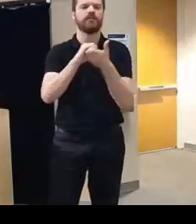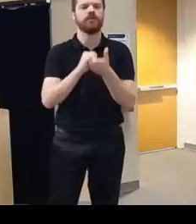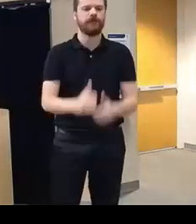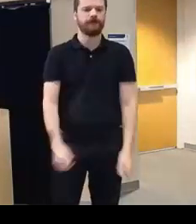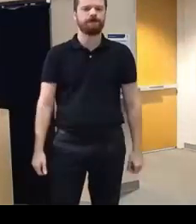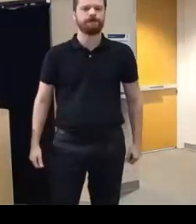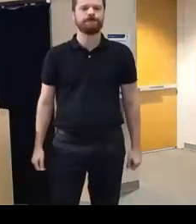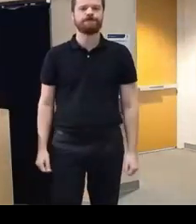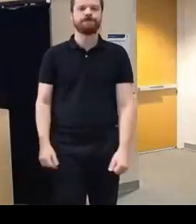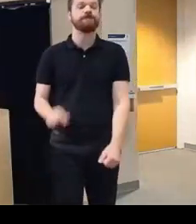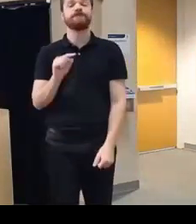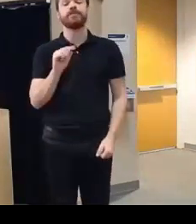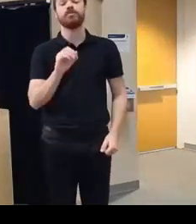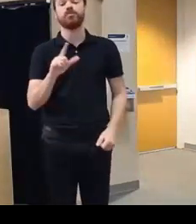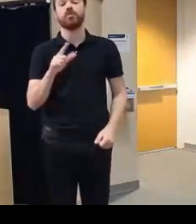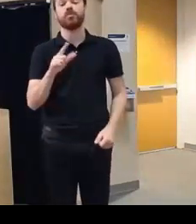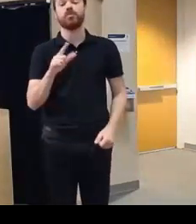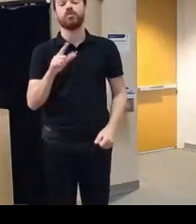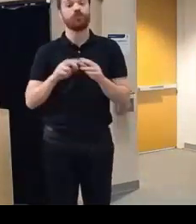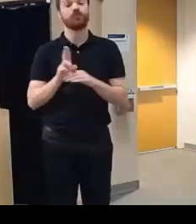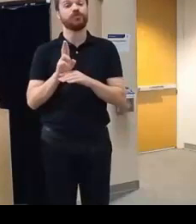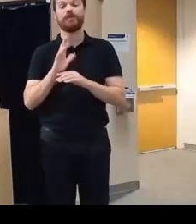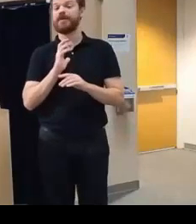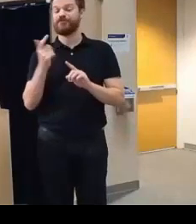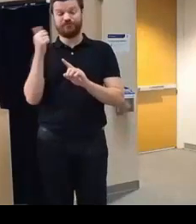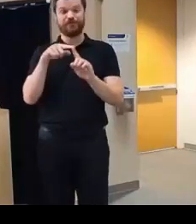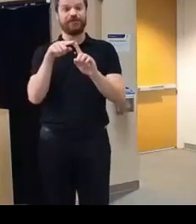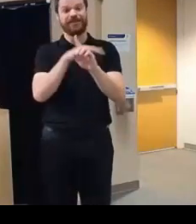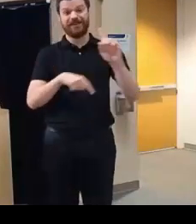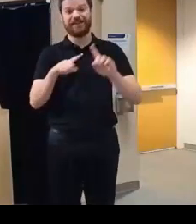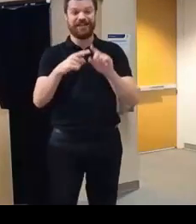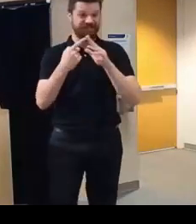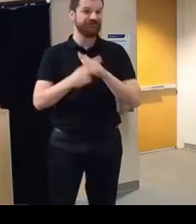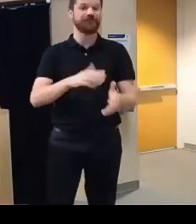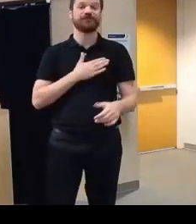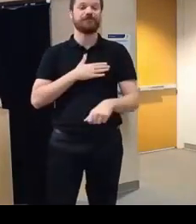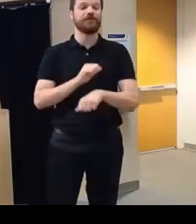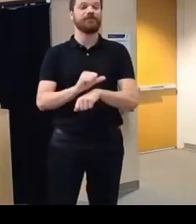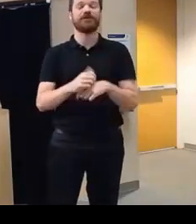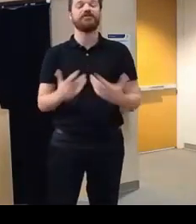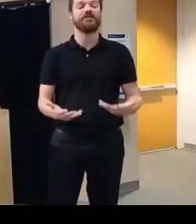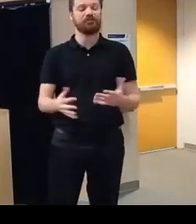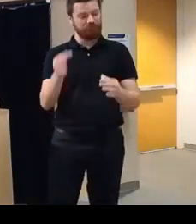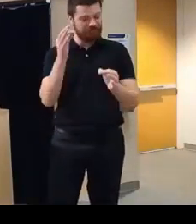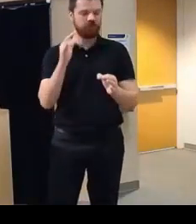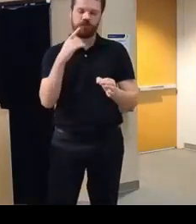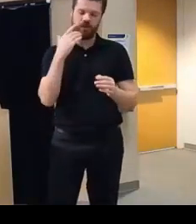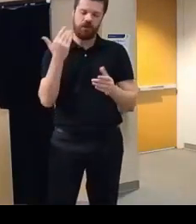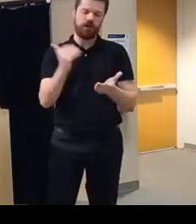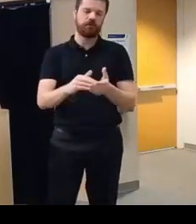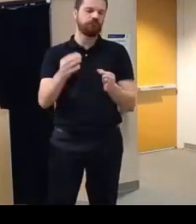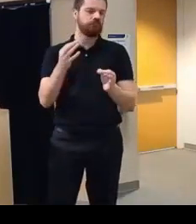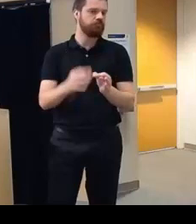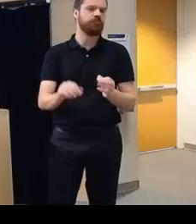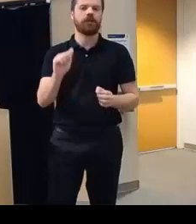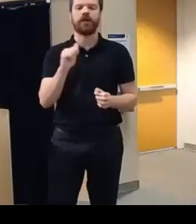And so this is the tool that we've started using. So going back full circle to my original work, very simplified version of it, little